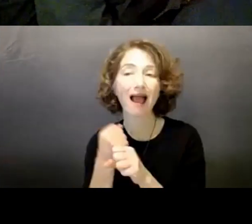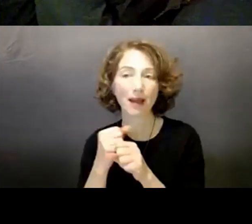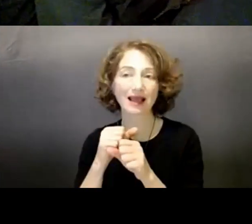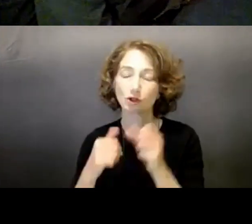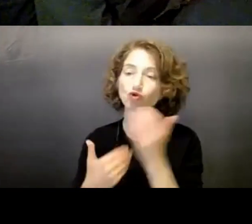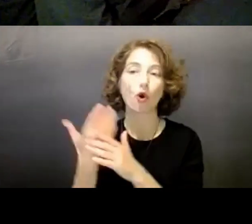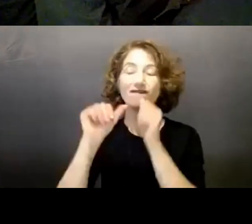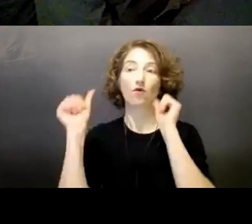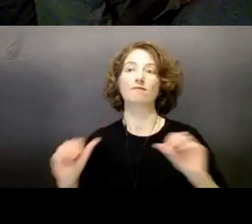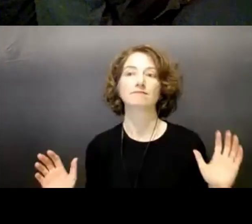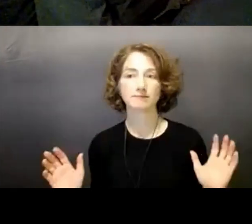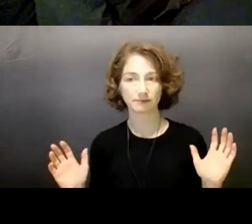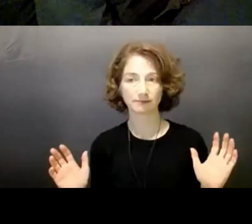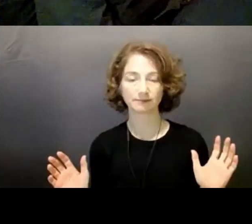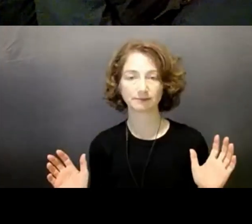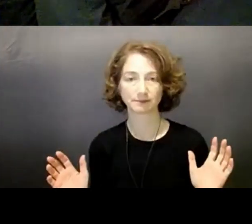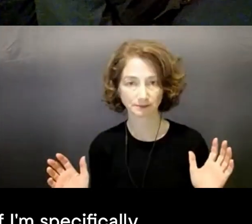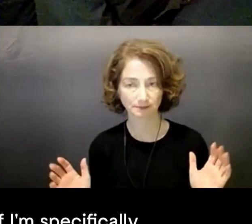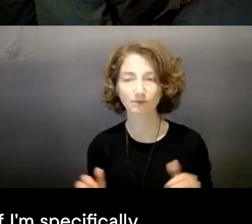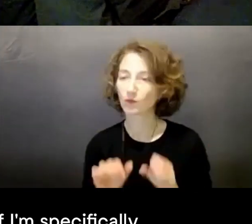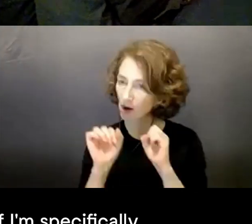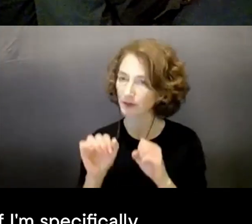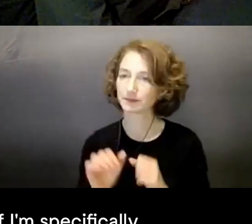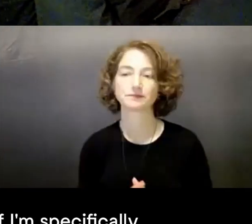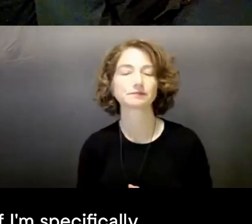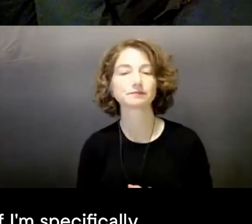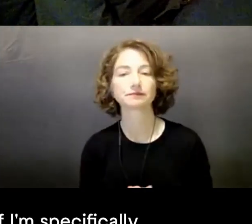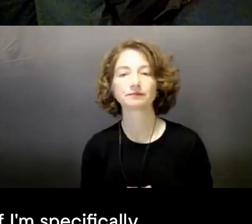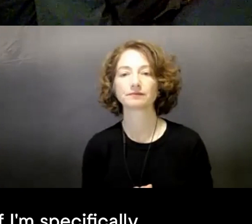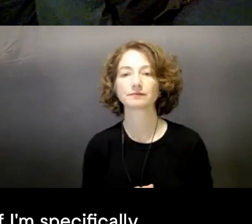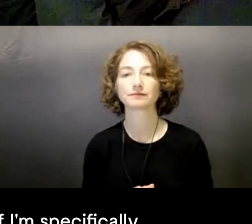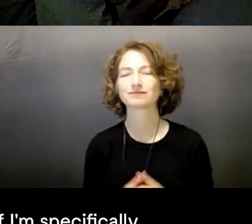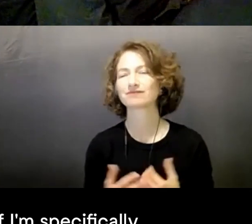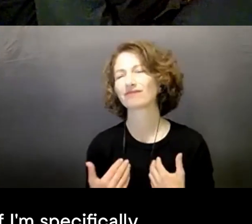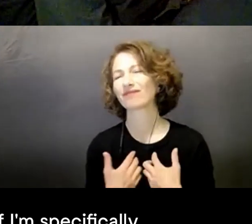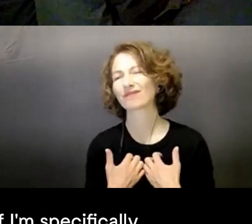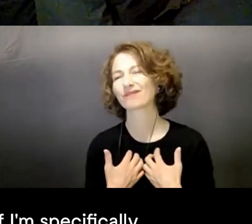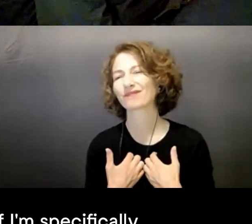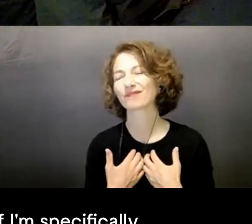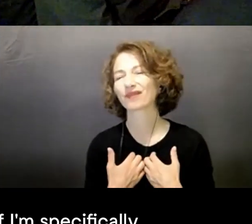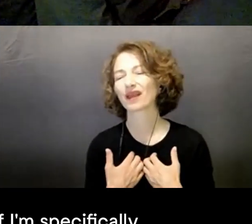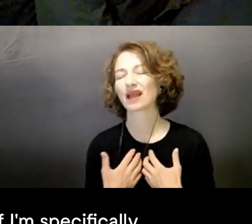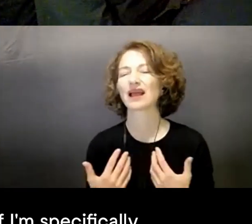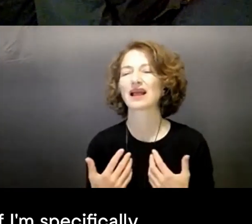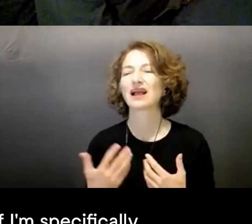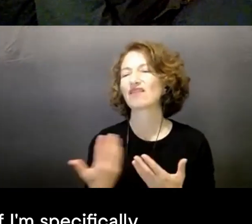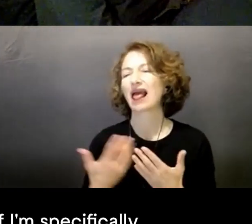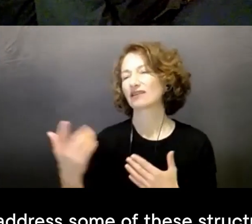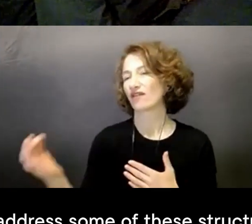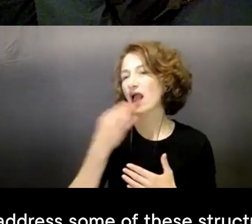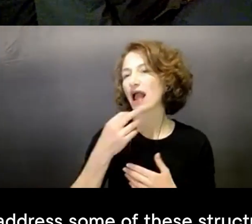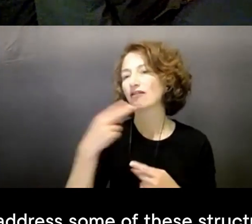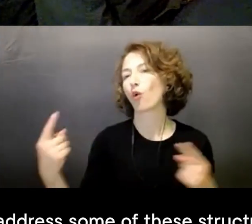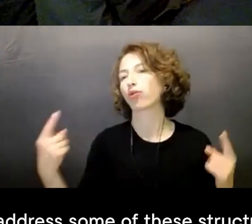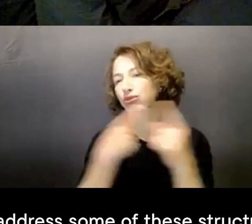new can emerge. So I'm not sure if I'm specifically getting to the question that was asked,